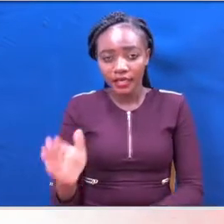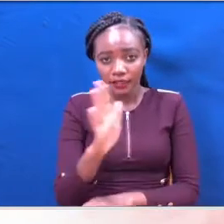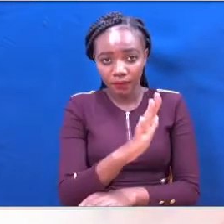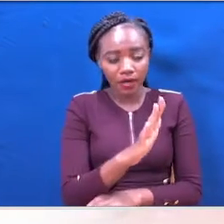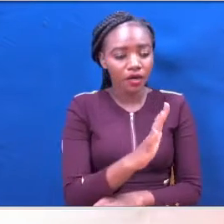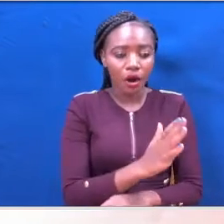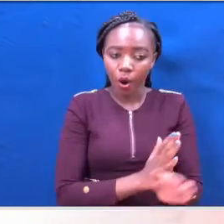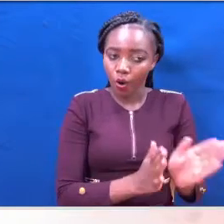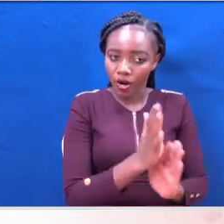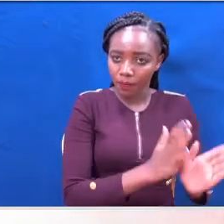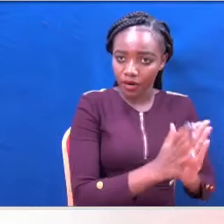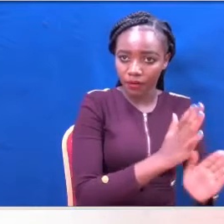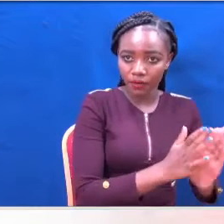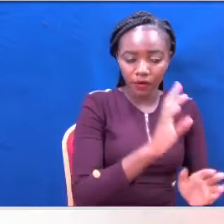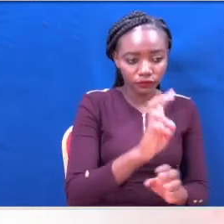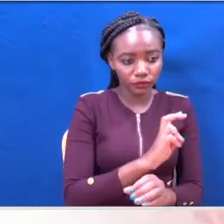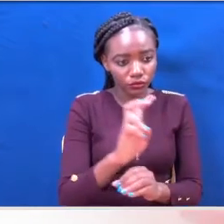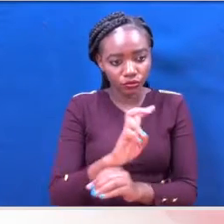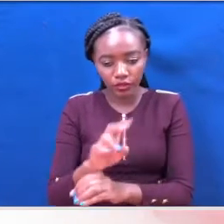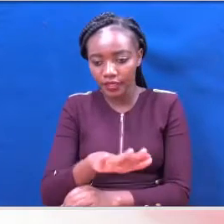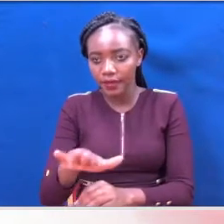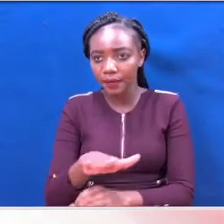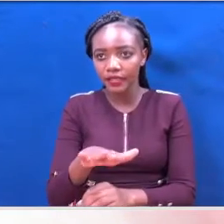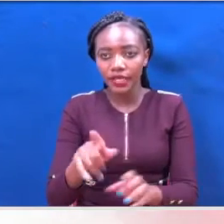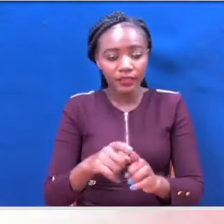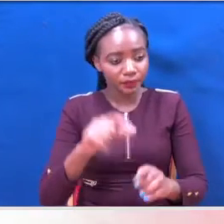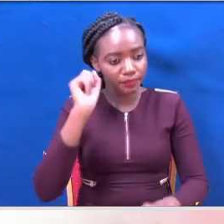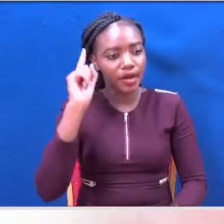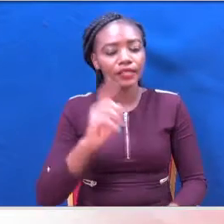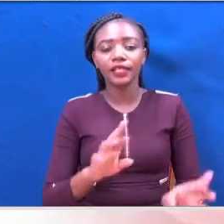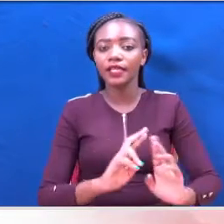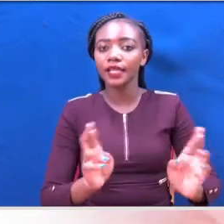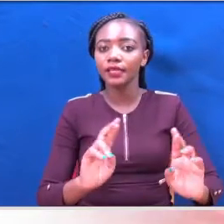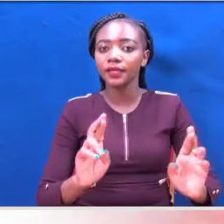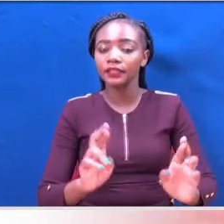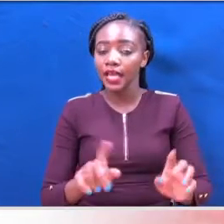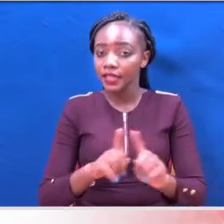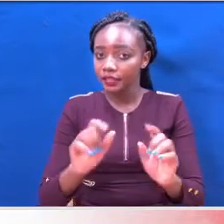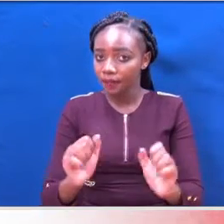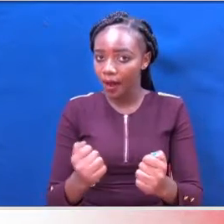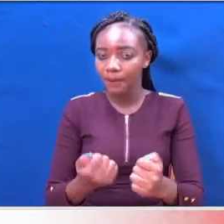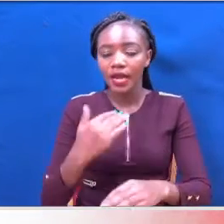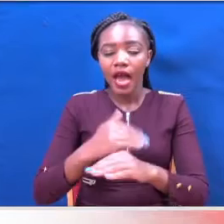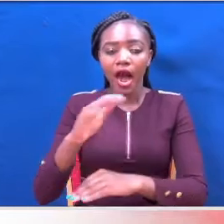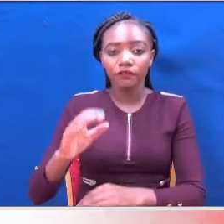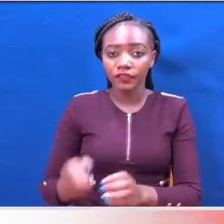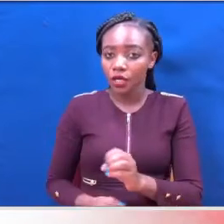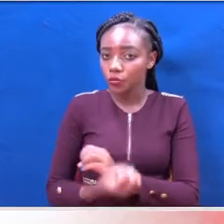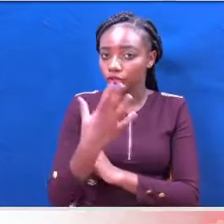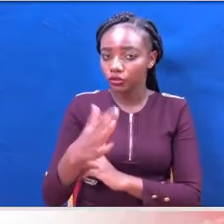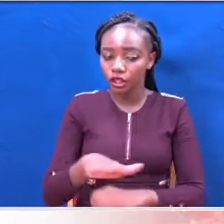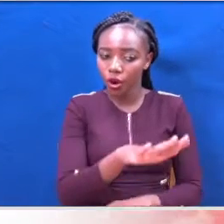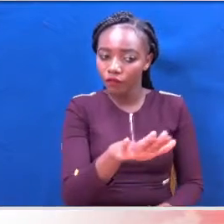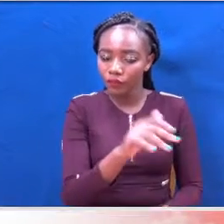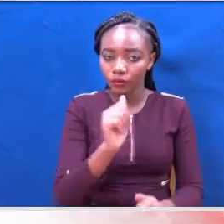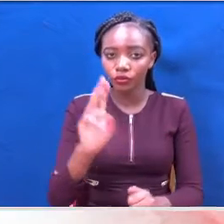series of a test run on the terminus to assess its sustainability. This comes ahead of the commissioning of the terminus, which will